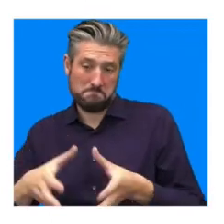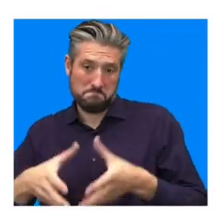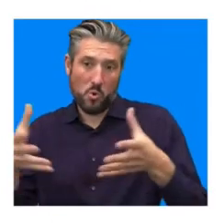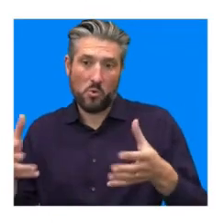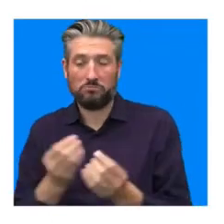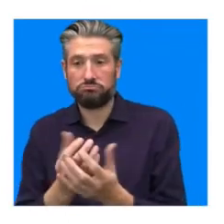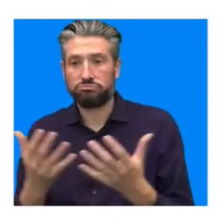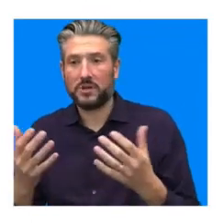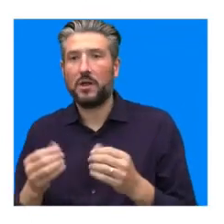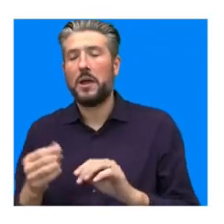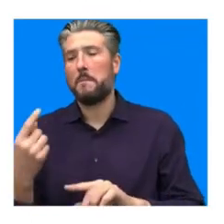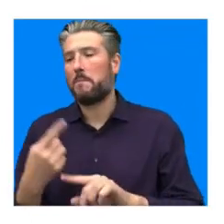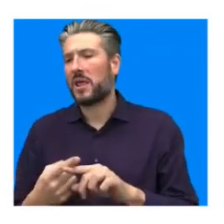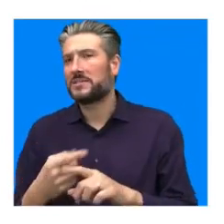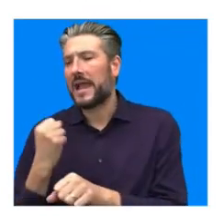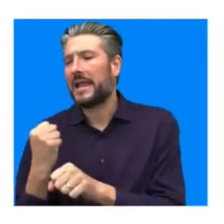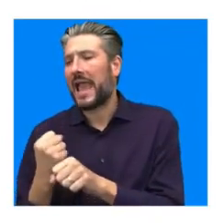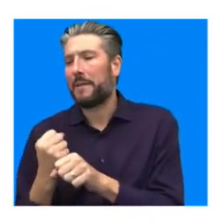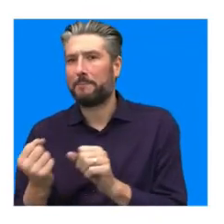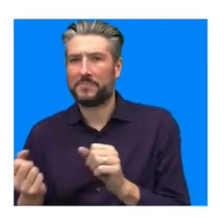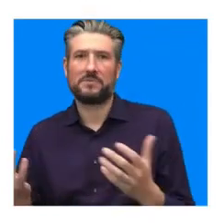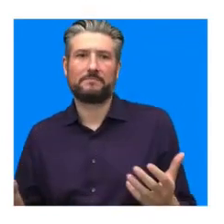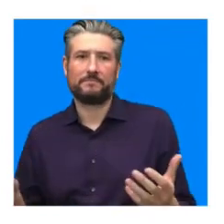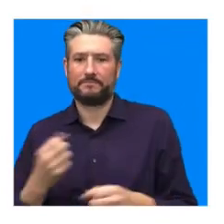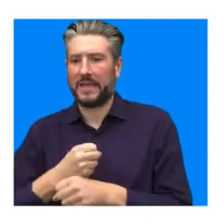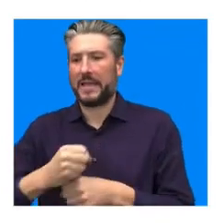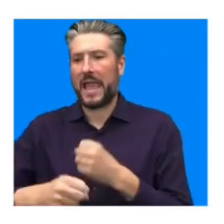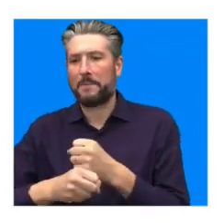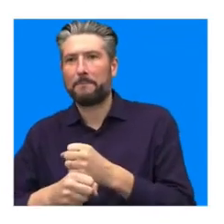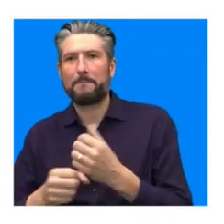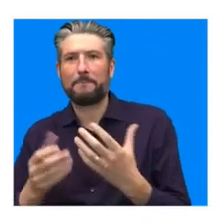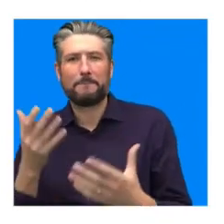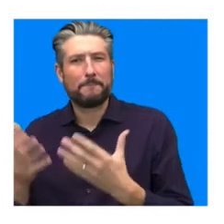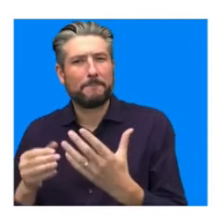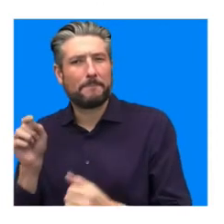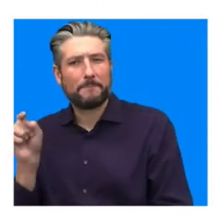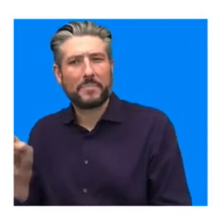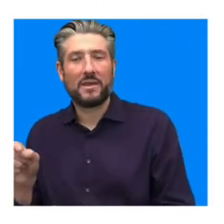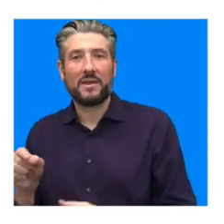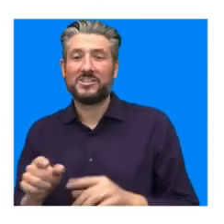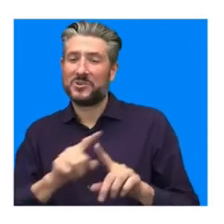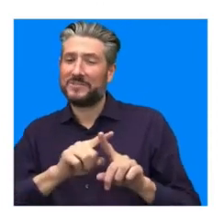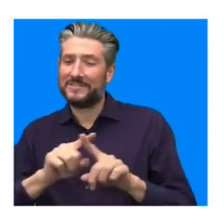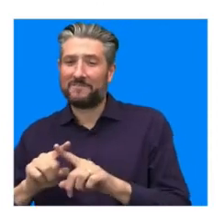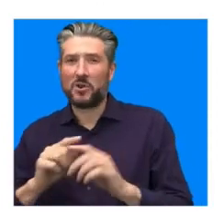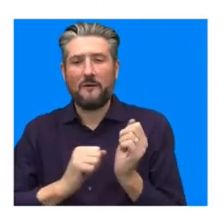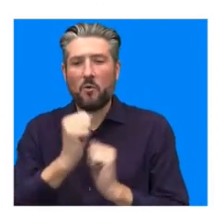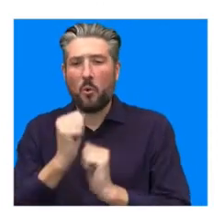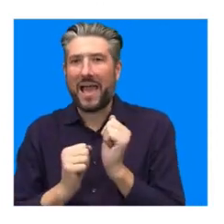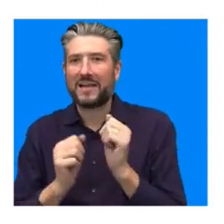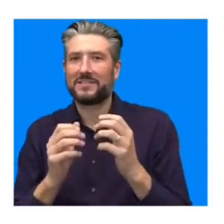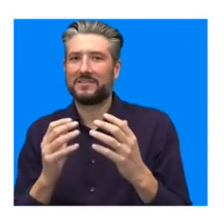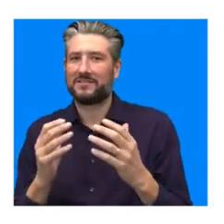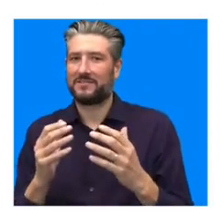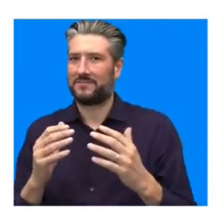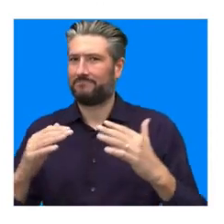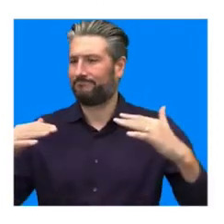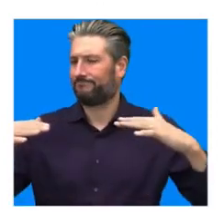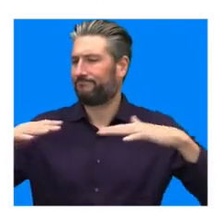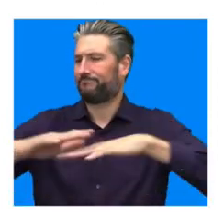gaming. So, and there's this one almost format that crisscrosses most forms of media today, and that is the